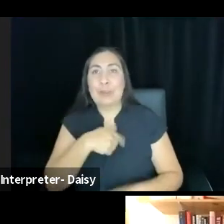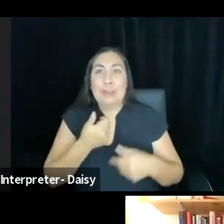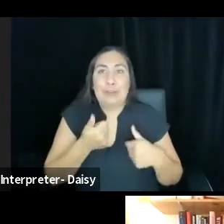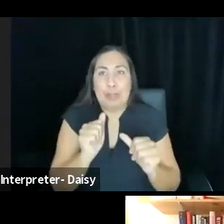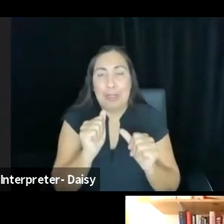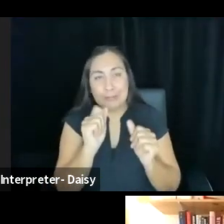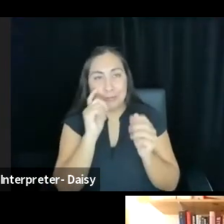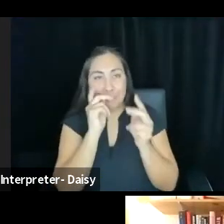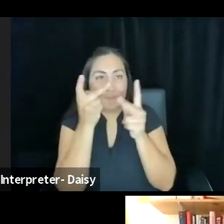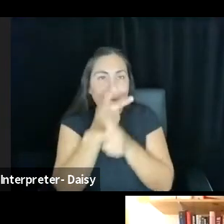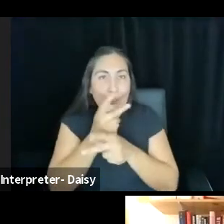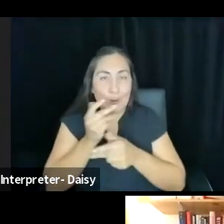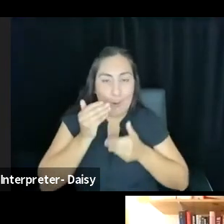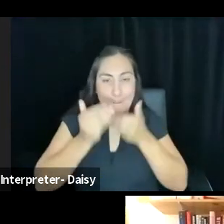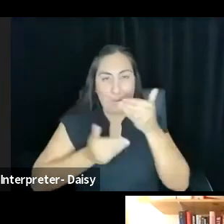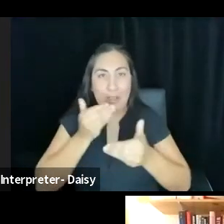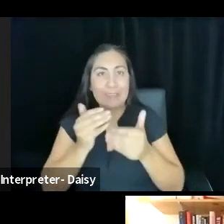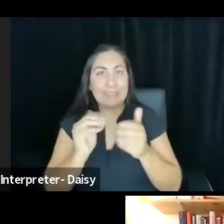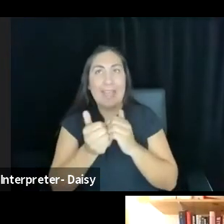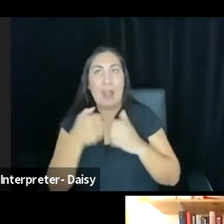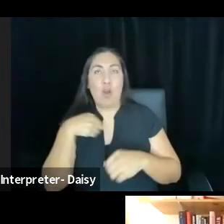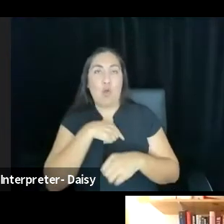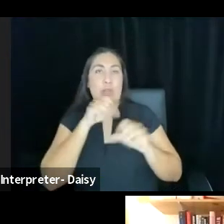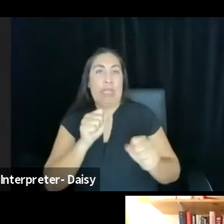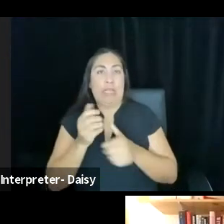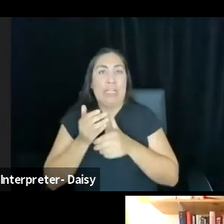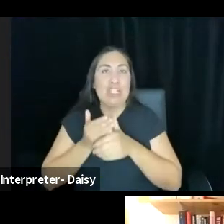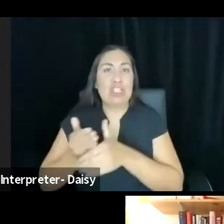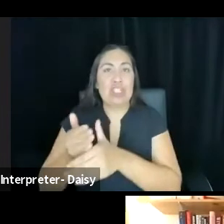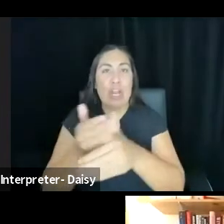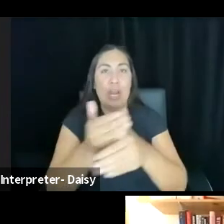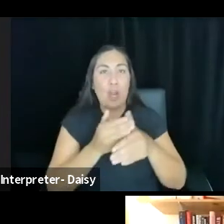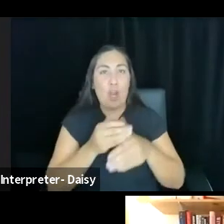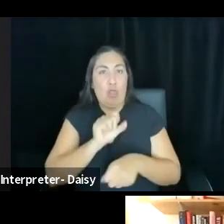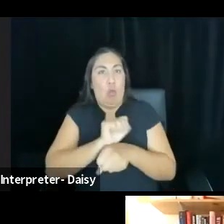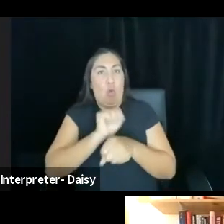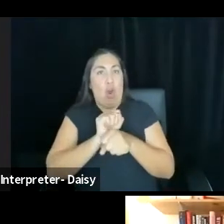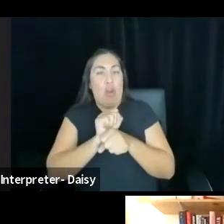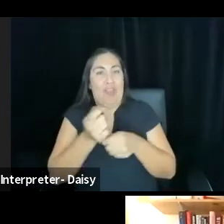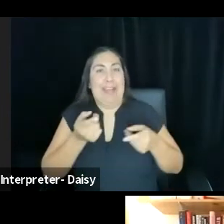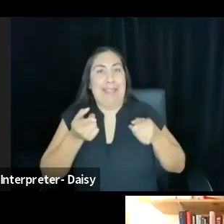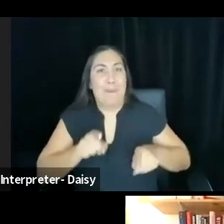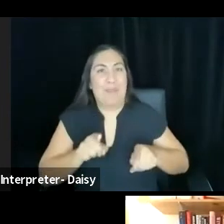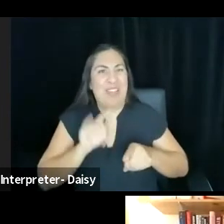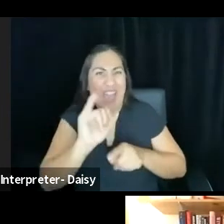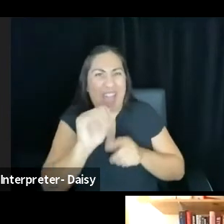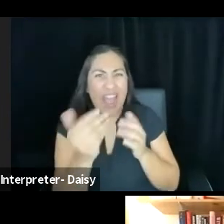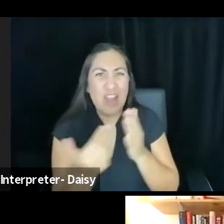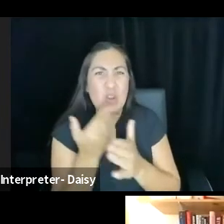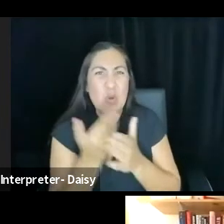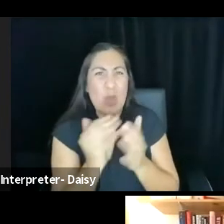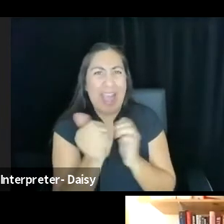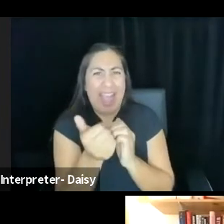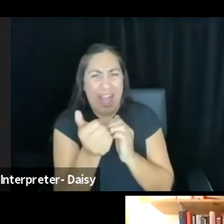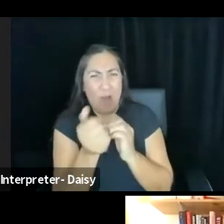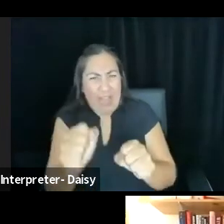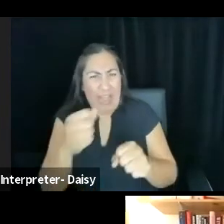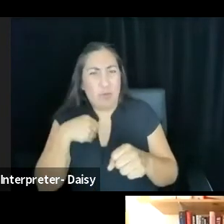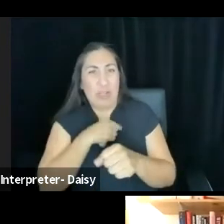share the work that has happened. And that's a new thing. Like, how can we share the work that was created within